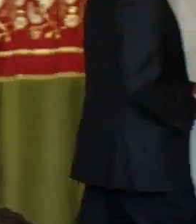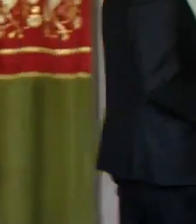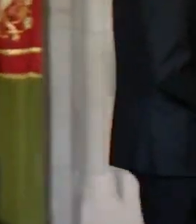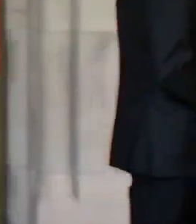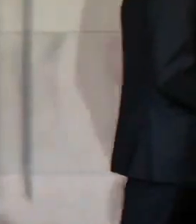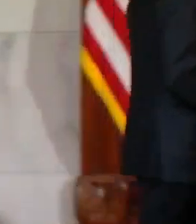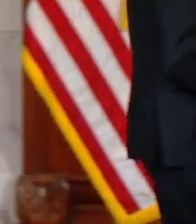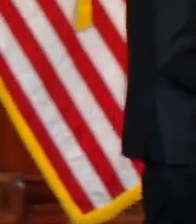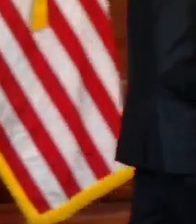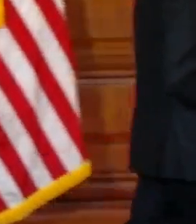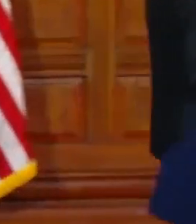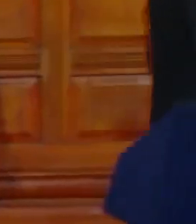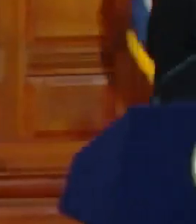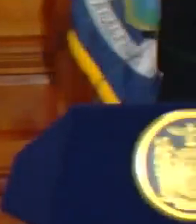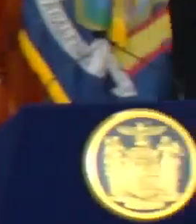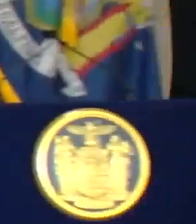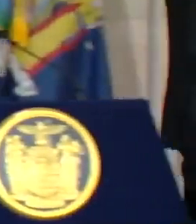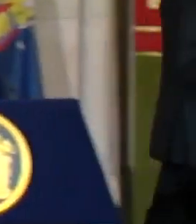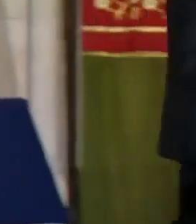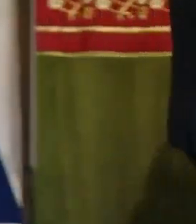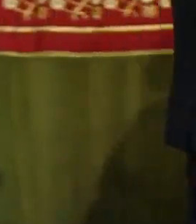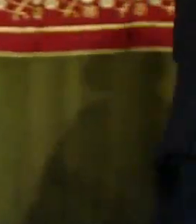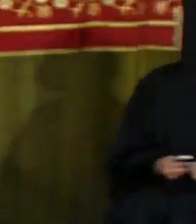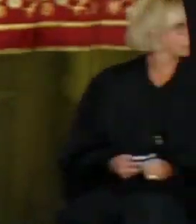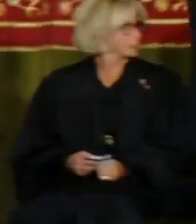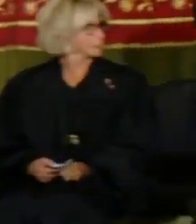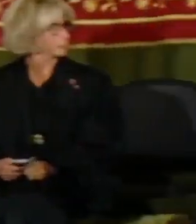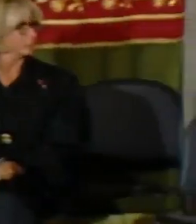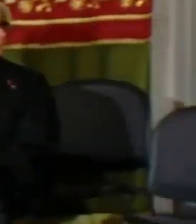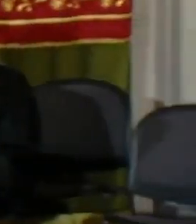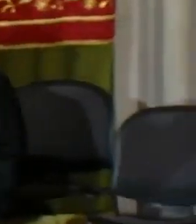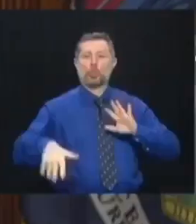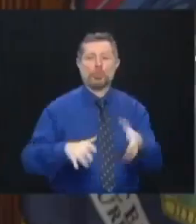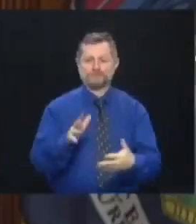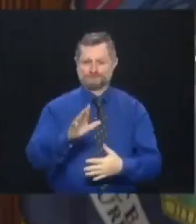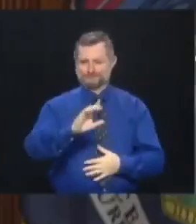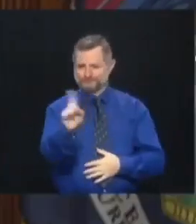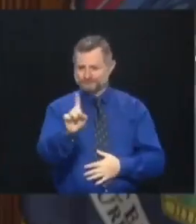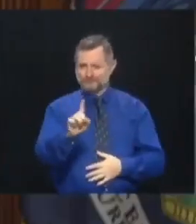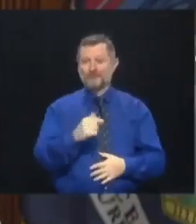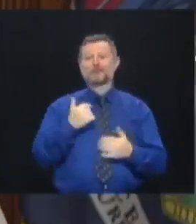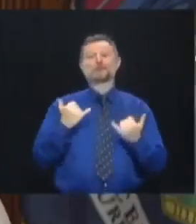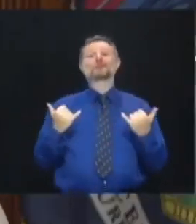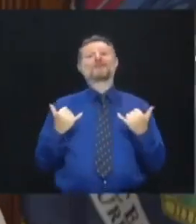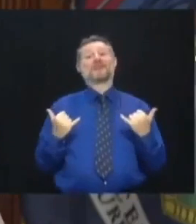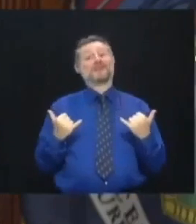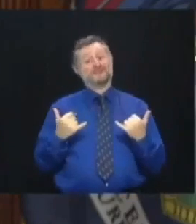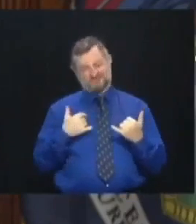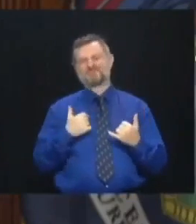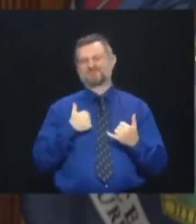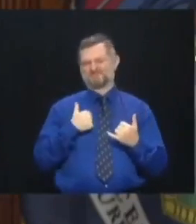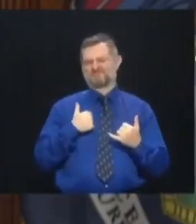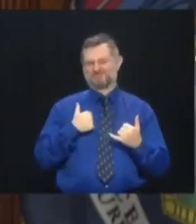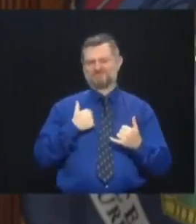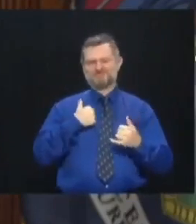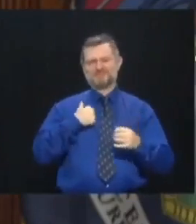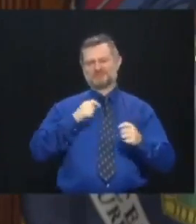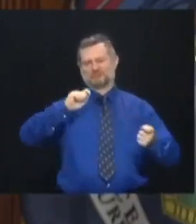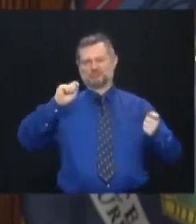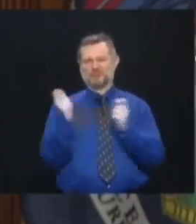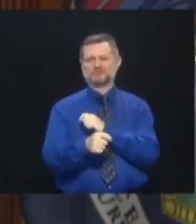disgrace, Governor Hochul says she will mandate new sexual harassment training for workers. I'm directing an overhaul of state government policies on